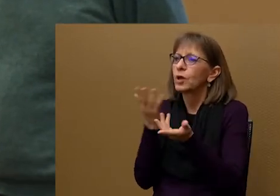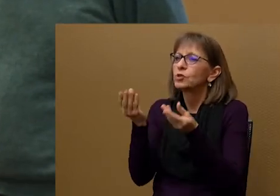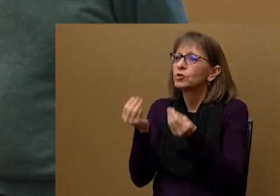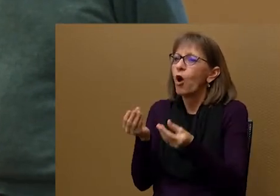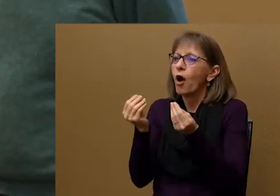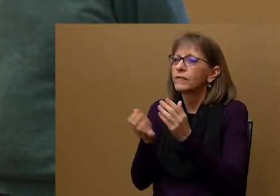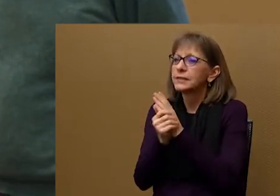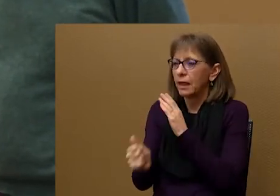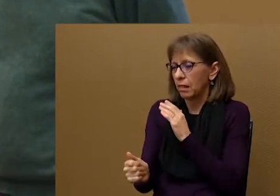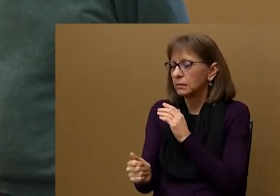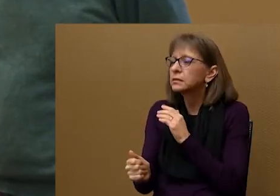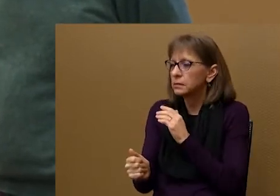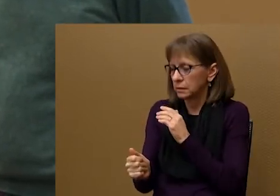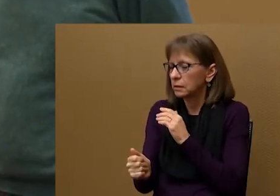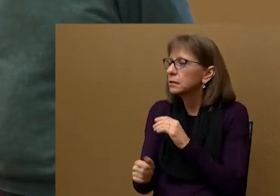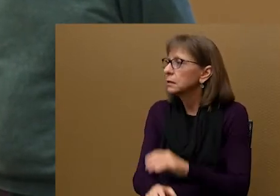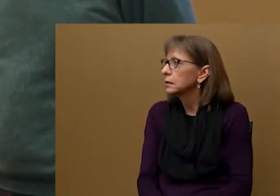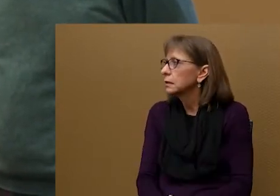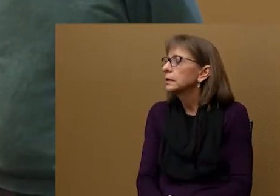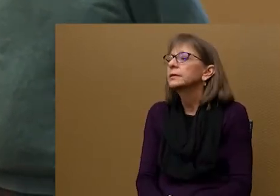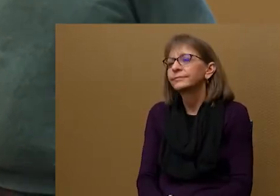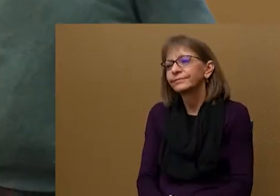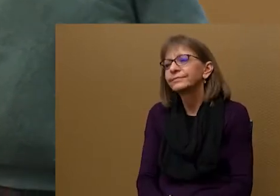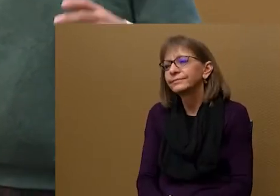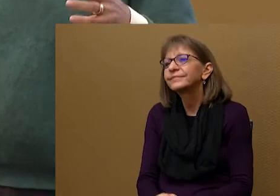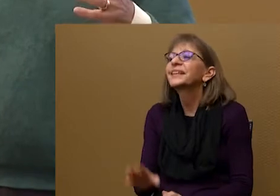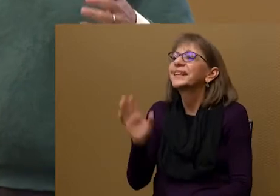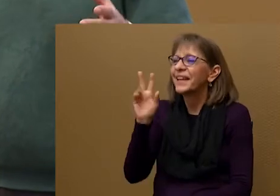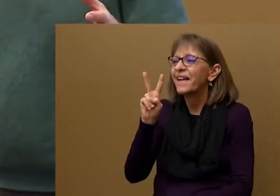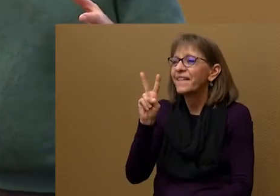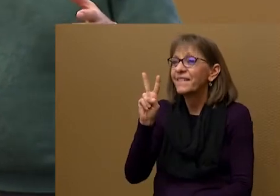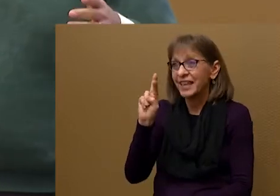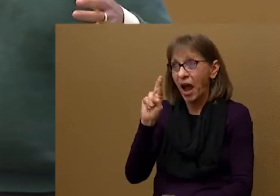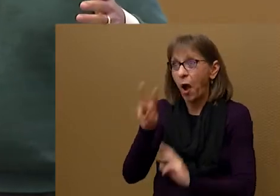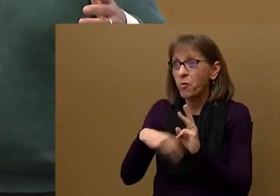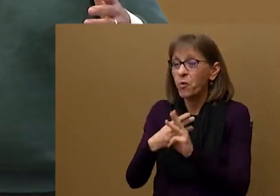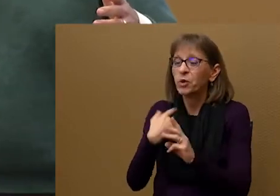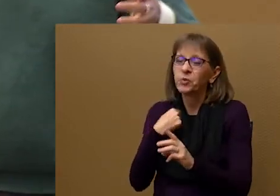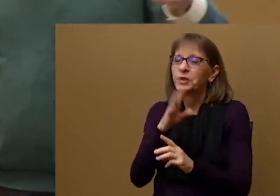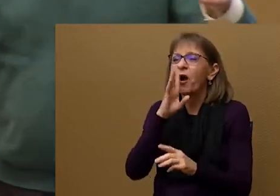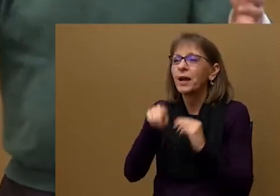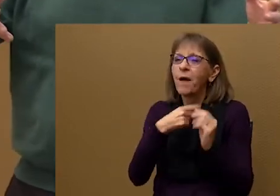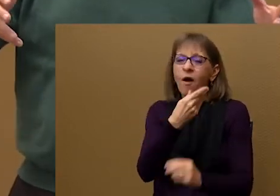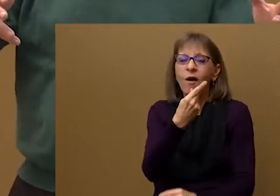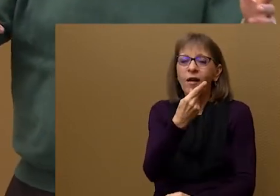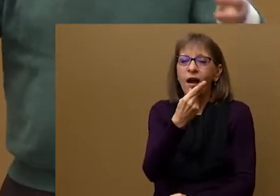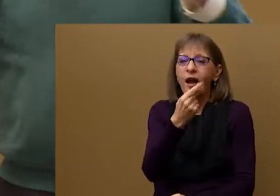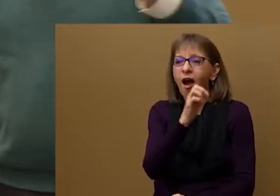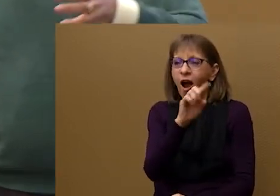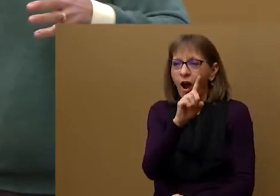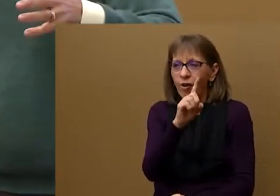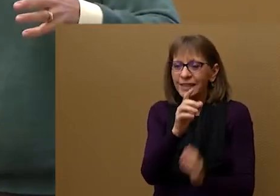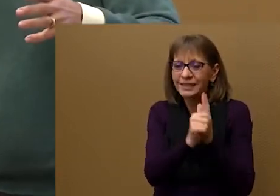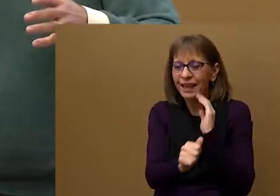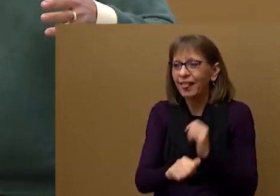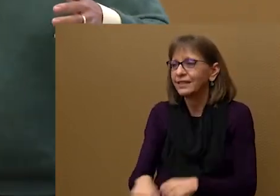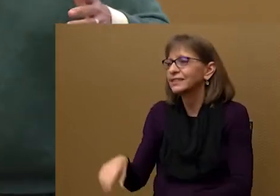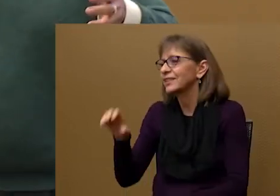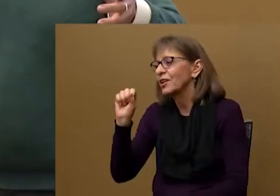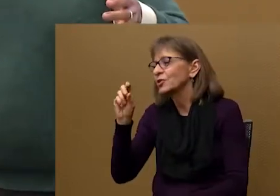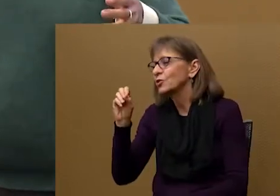soft skills that our individuals need to keep jobs. So in the VR world, people refer to hard skills and soft